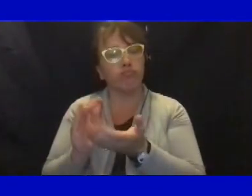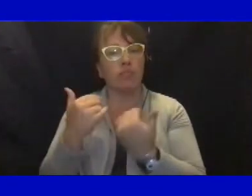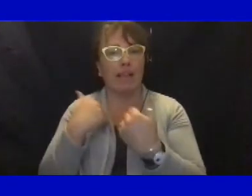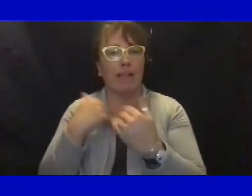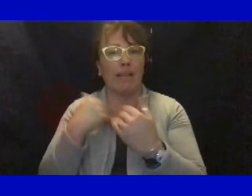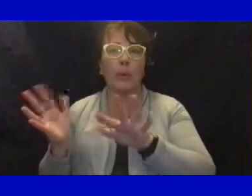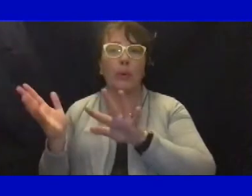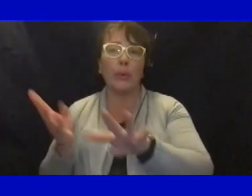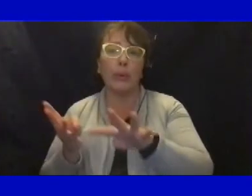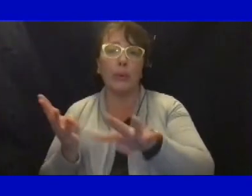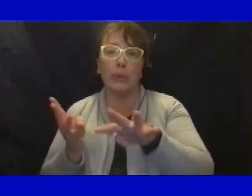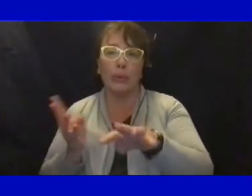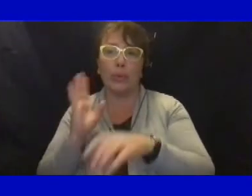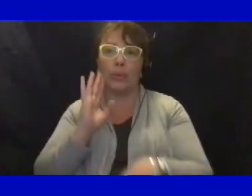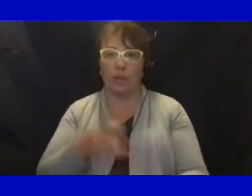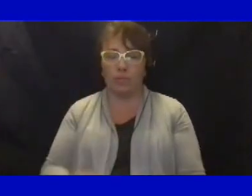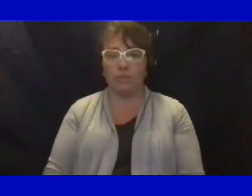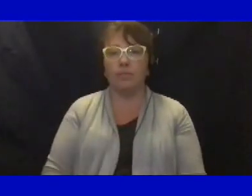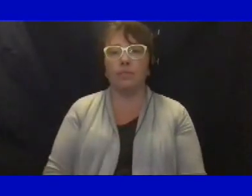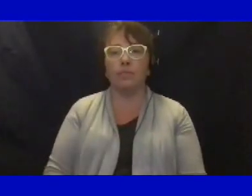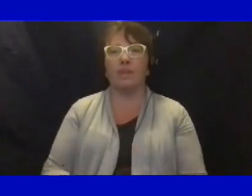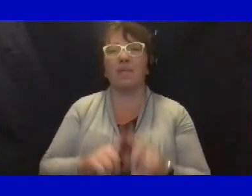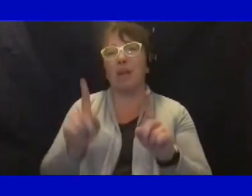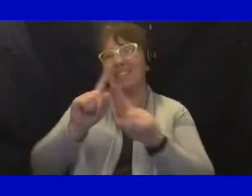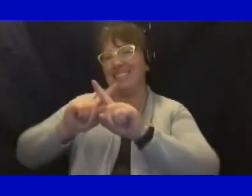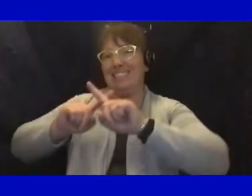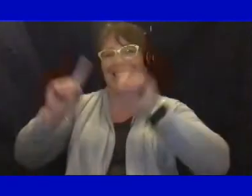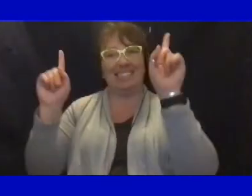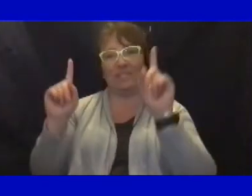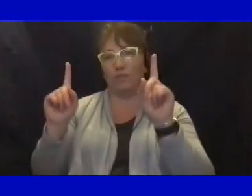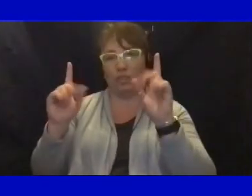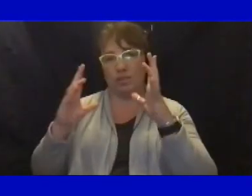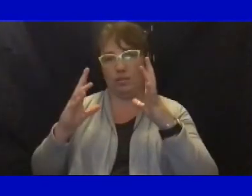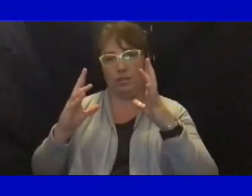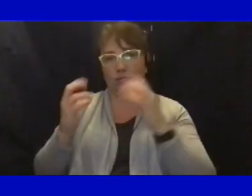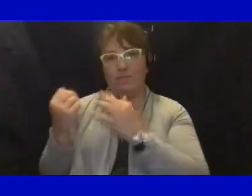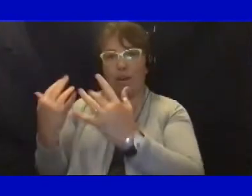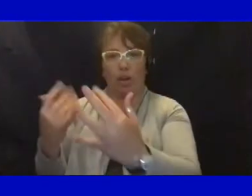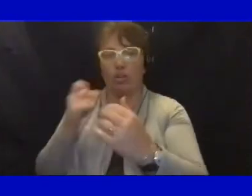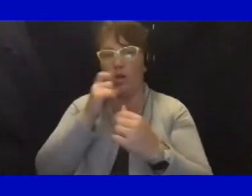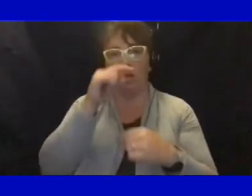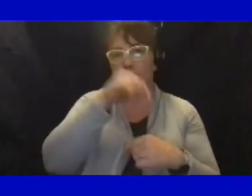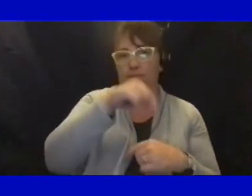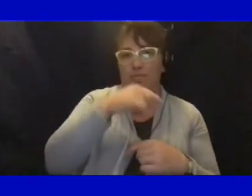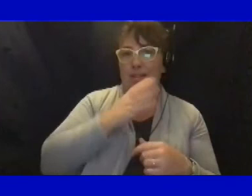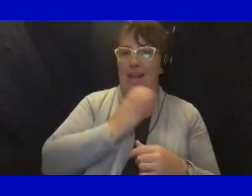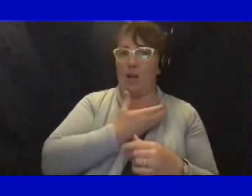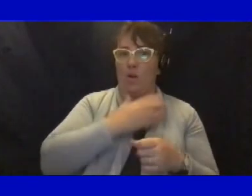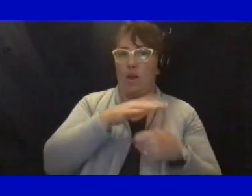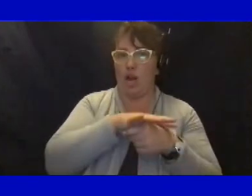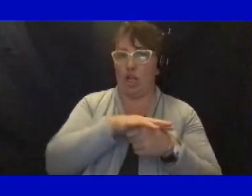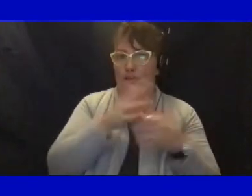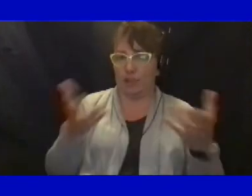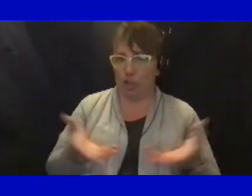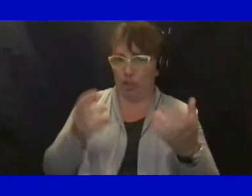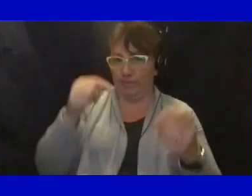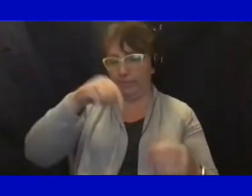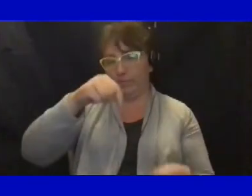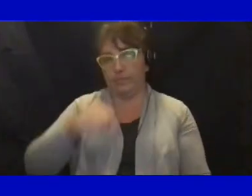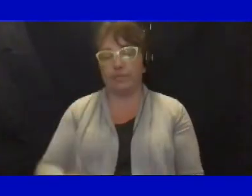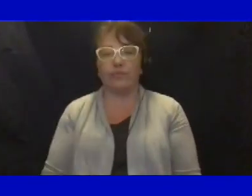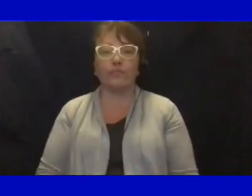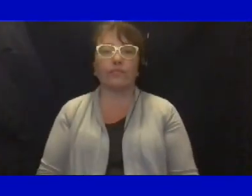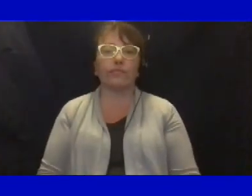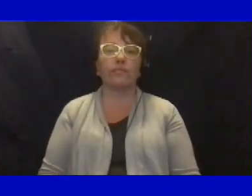The National Weather Service will collect all the information and we'll put it on one page like here, where the right officials